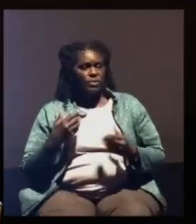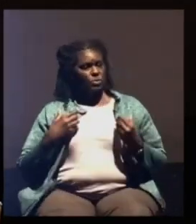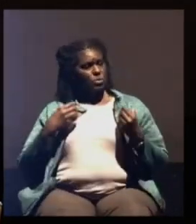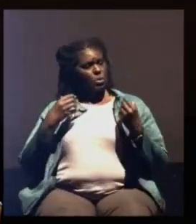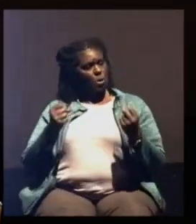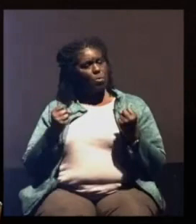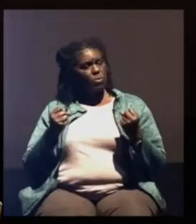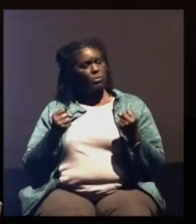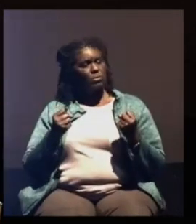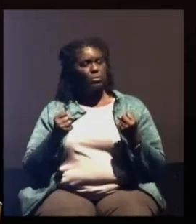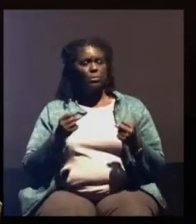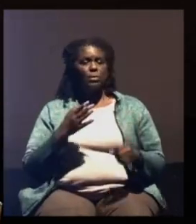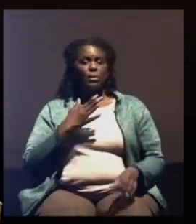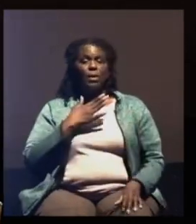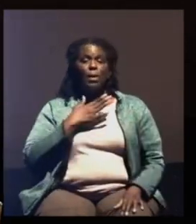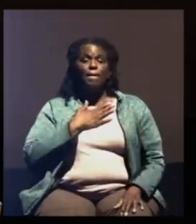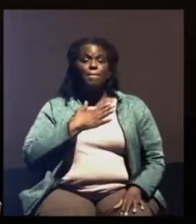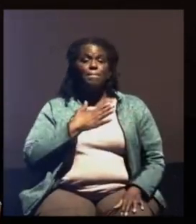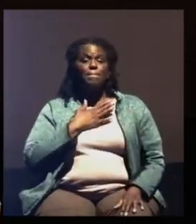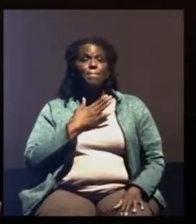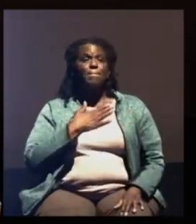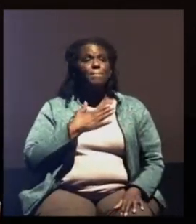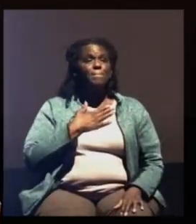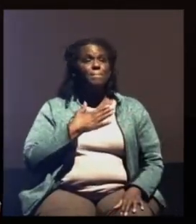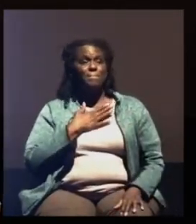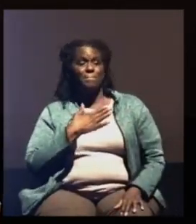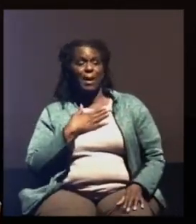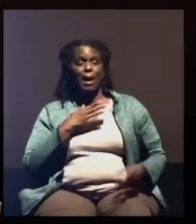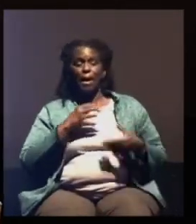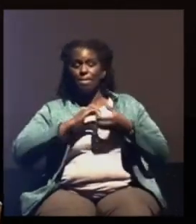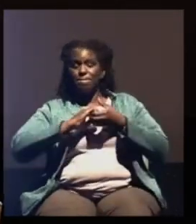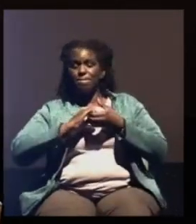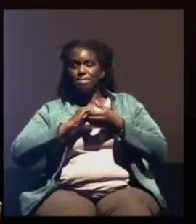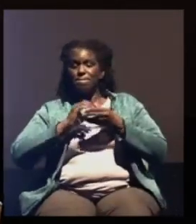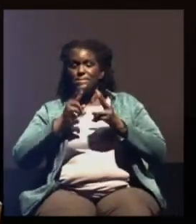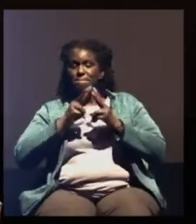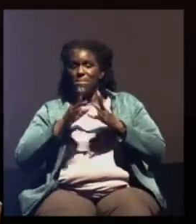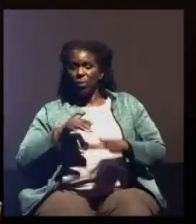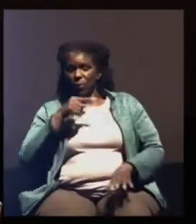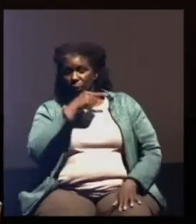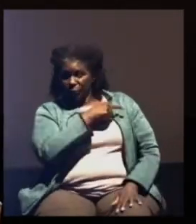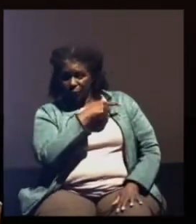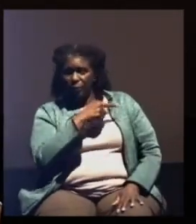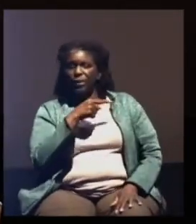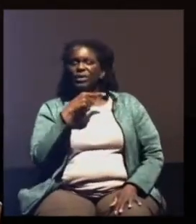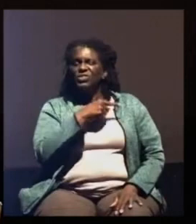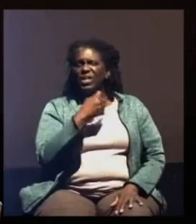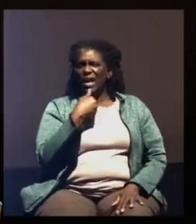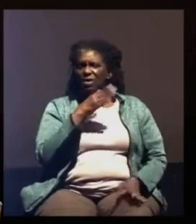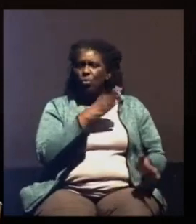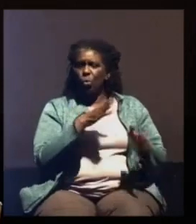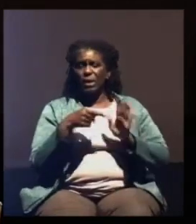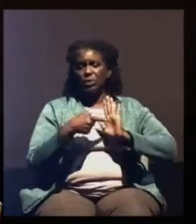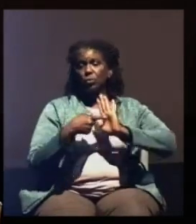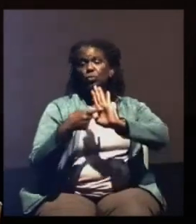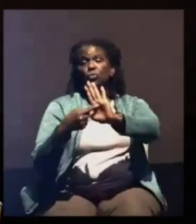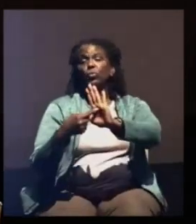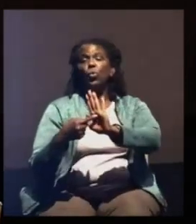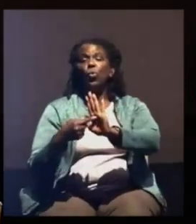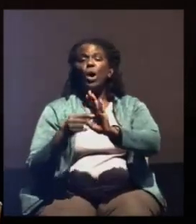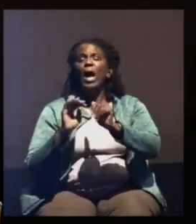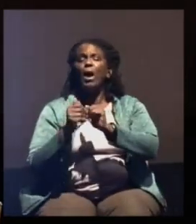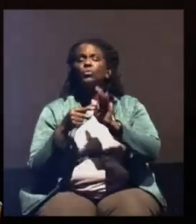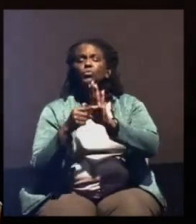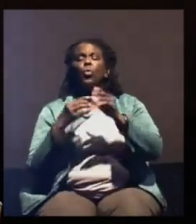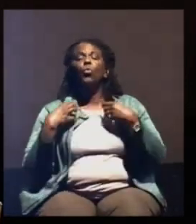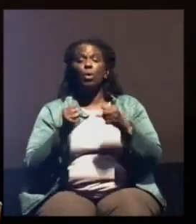courage, my pragmatist partner here actually has some actionable ways that we can demonstrate that courage.